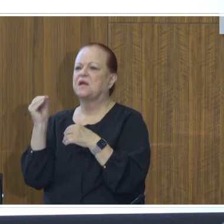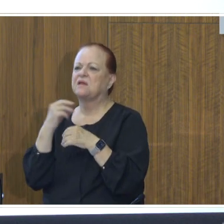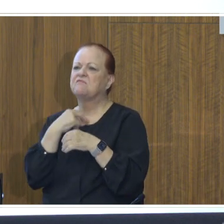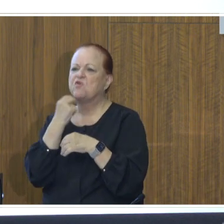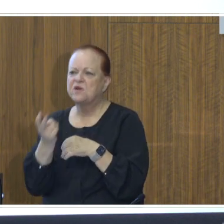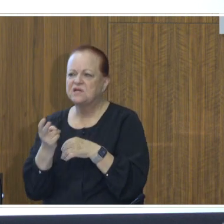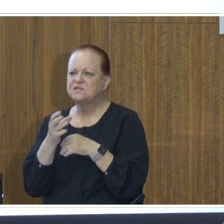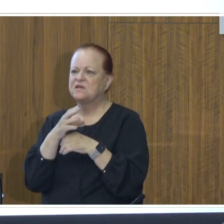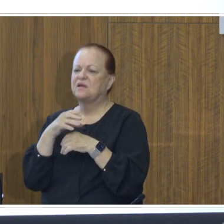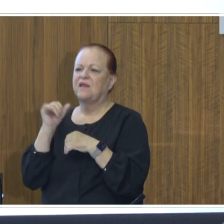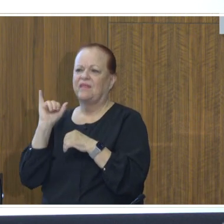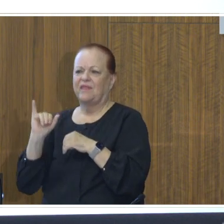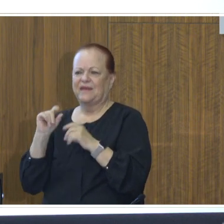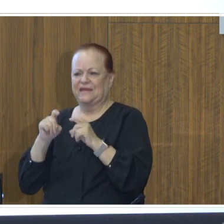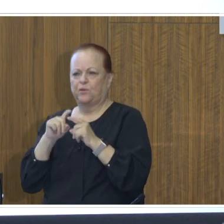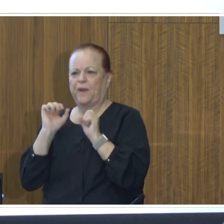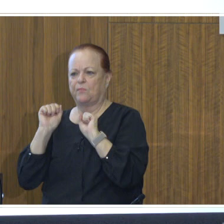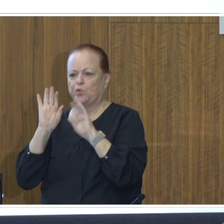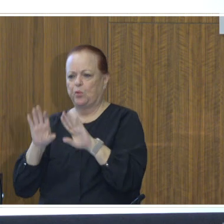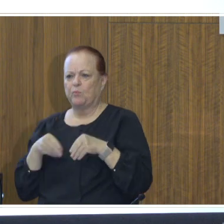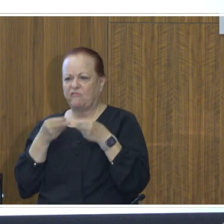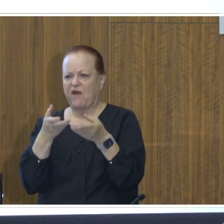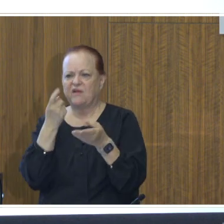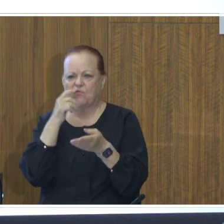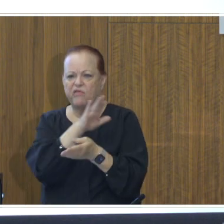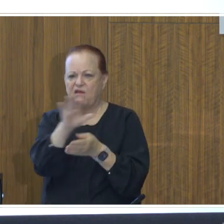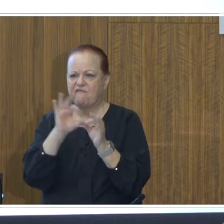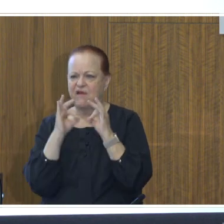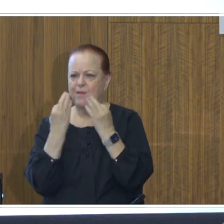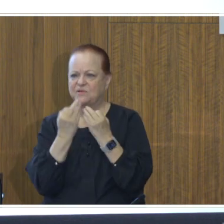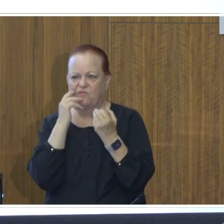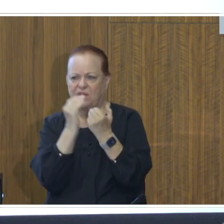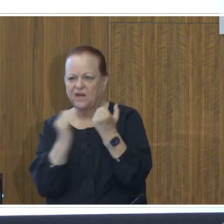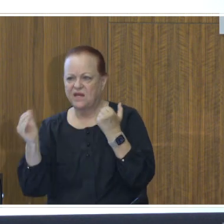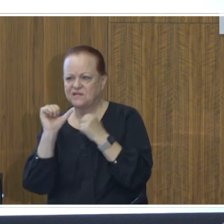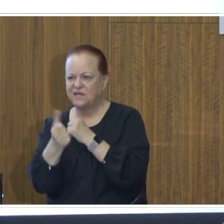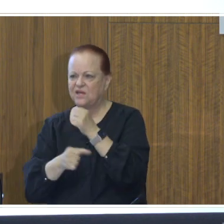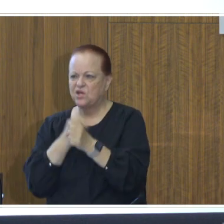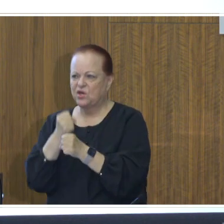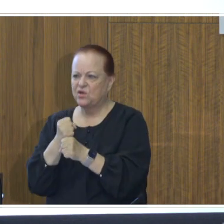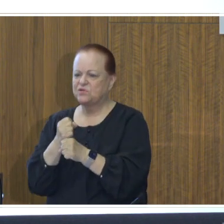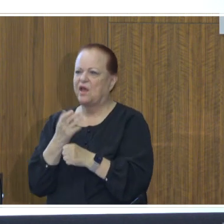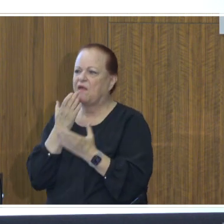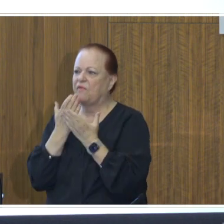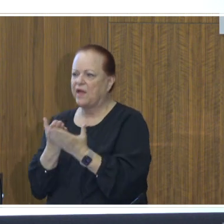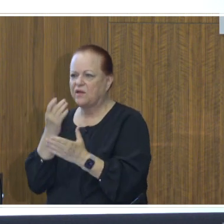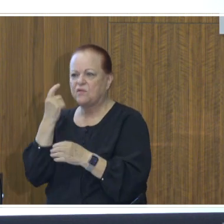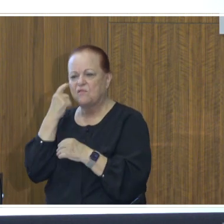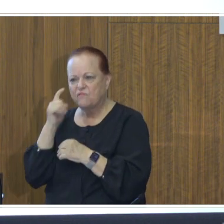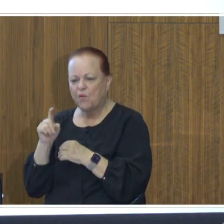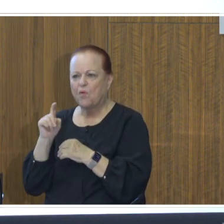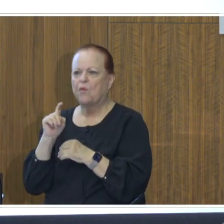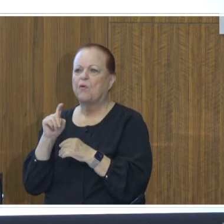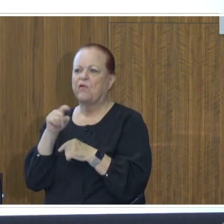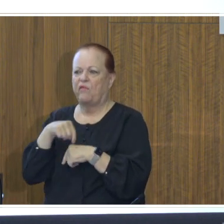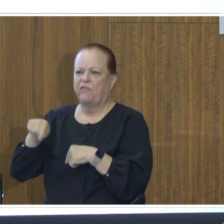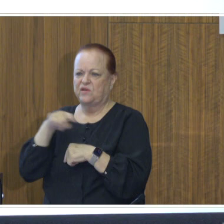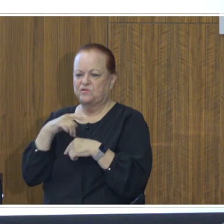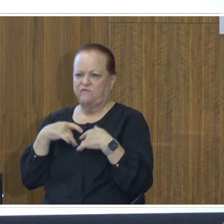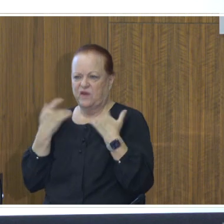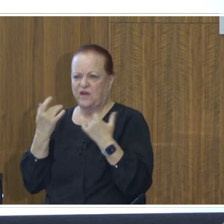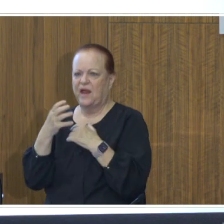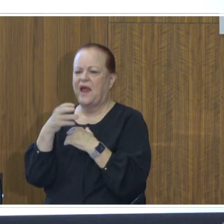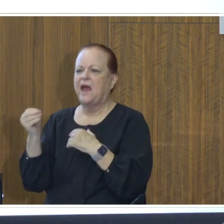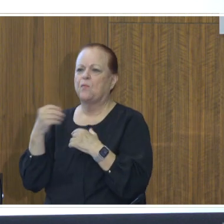families. But above all, thank you so much for having this forum, and we look forward to continue working with you to make sure that folks